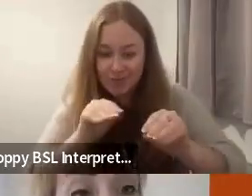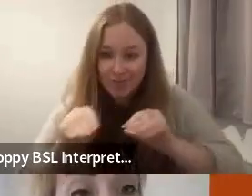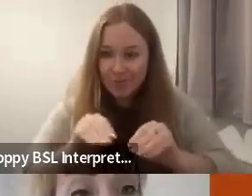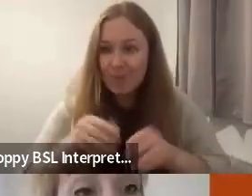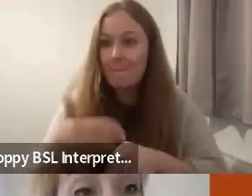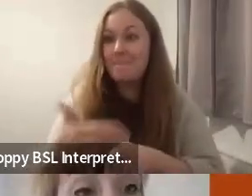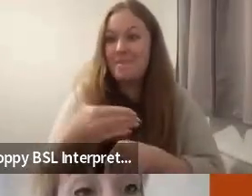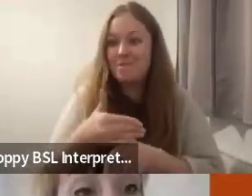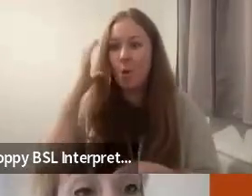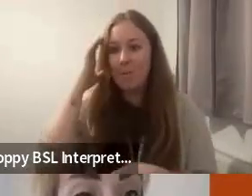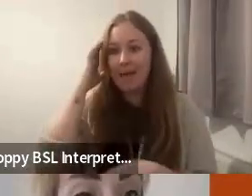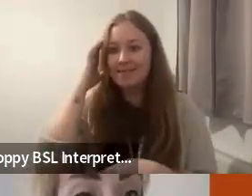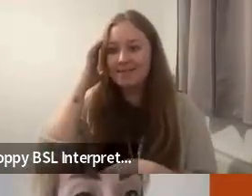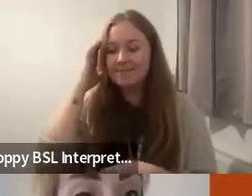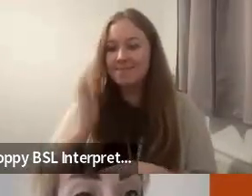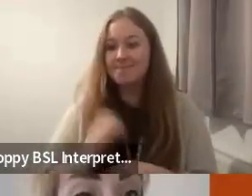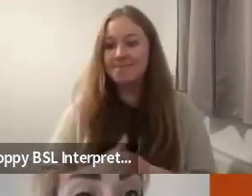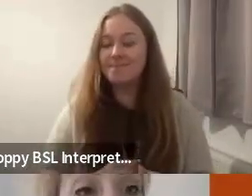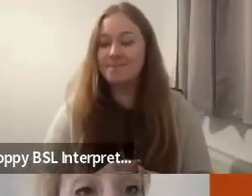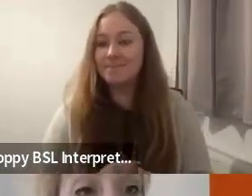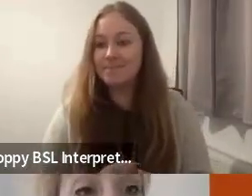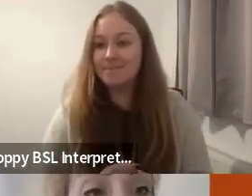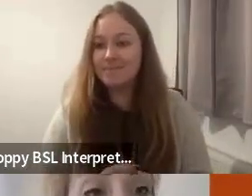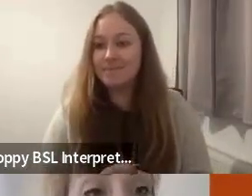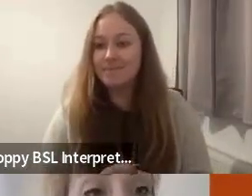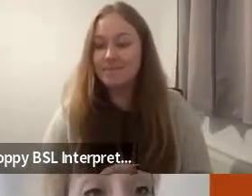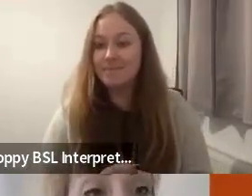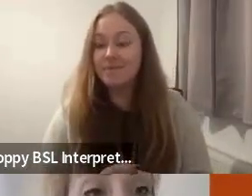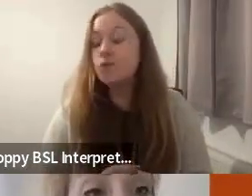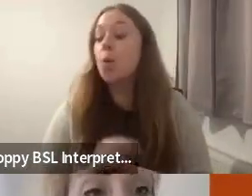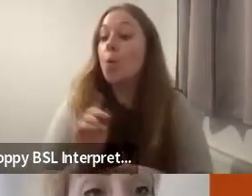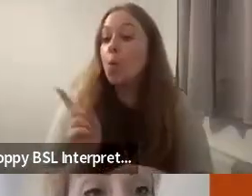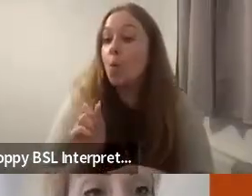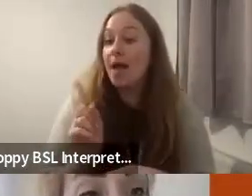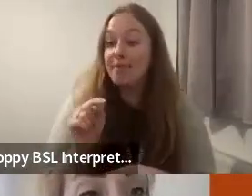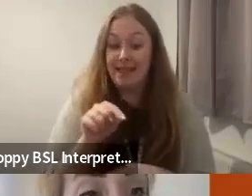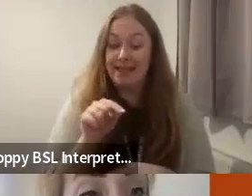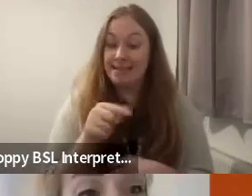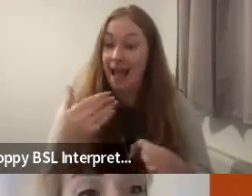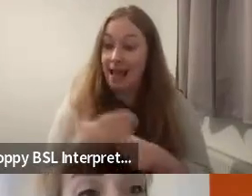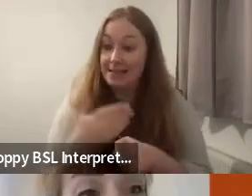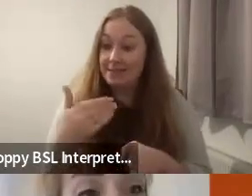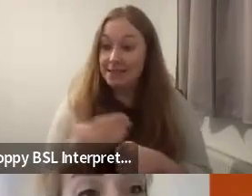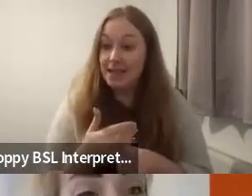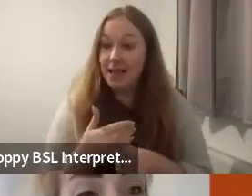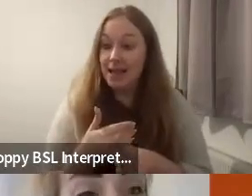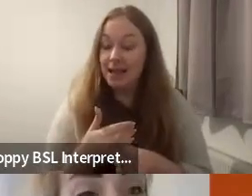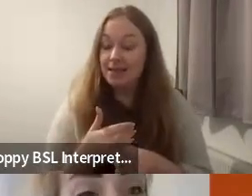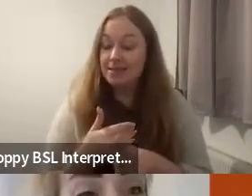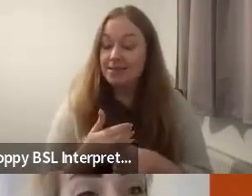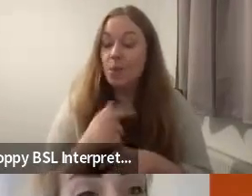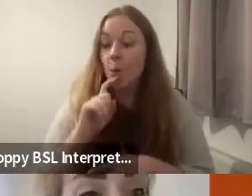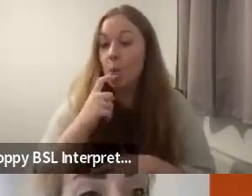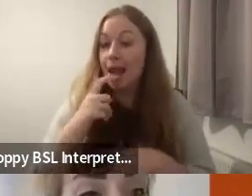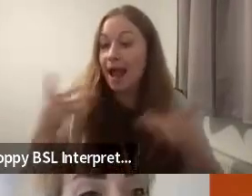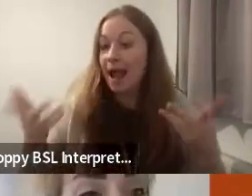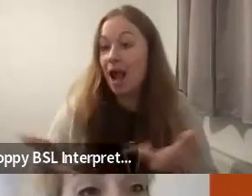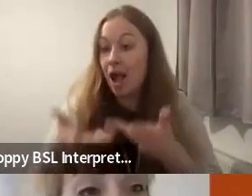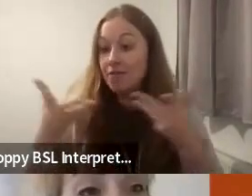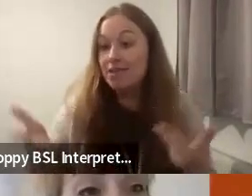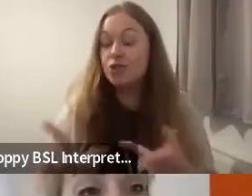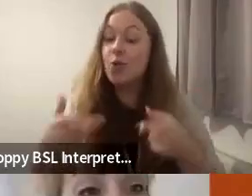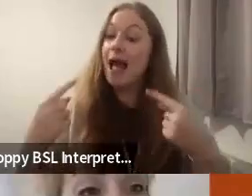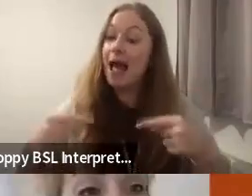in their minds they wanted to finish. So whatever the wind down task is that you're doing, I would encourage you to allow time for